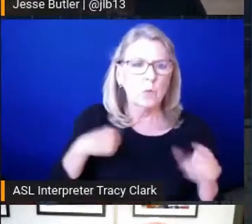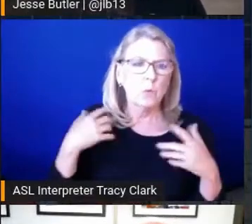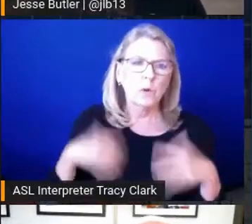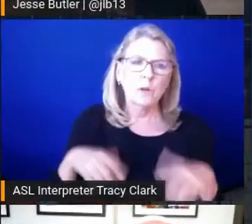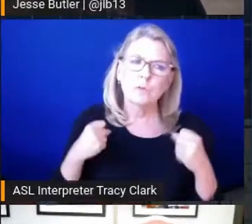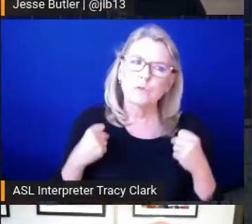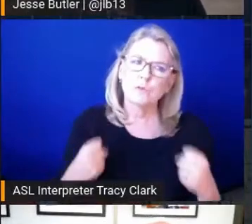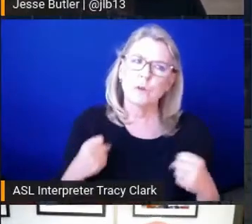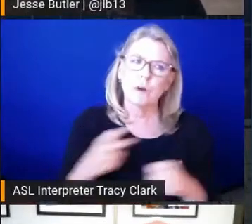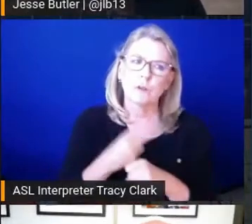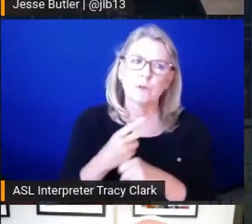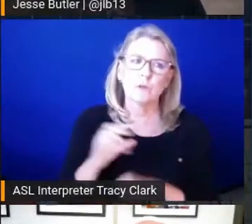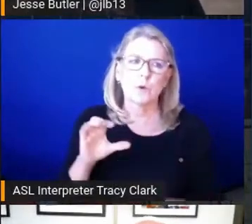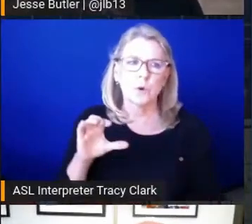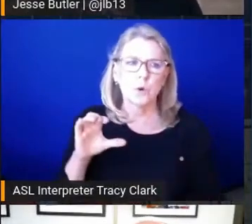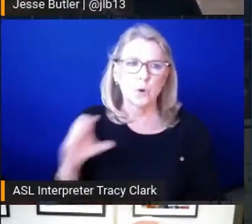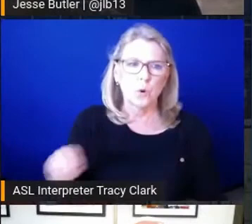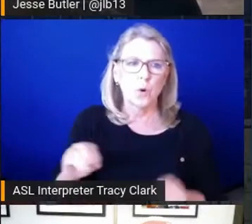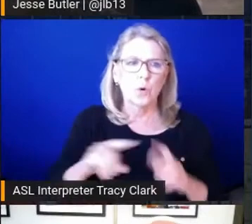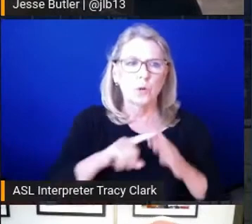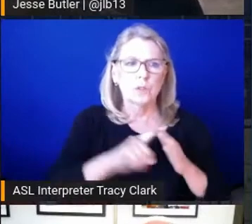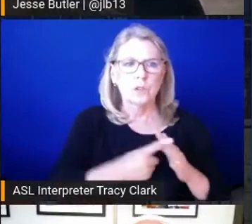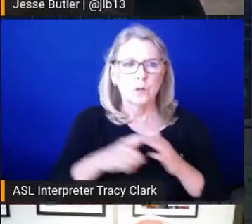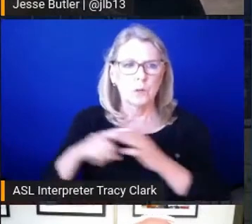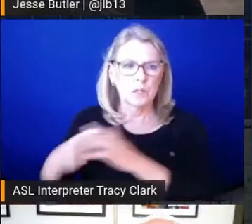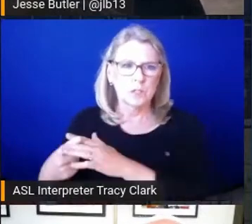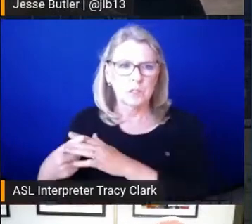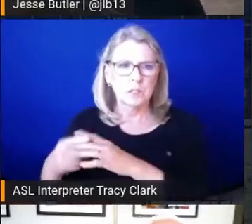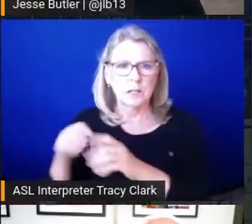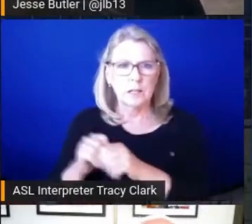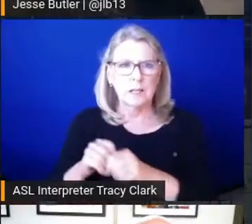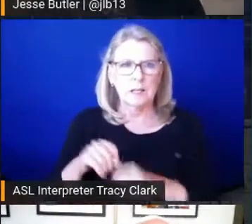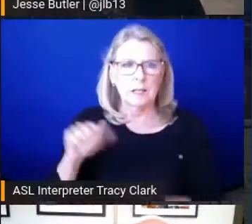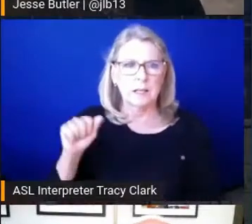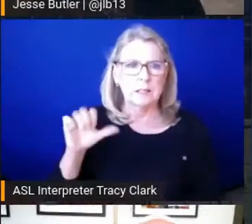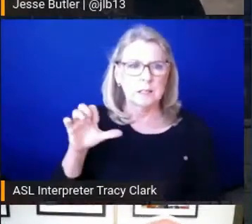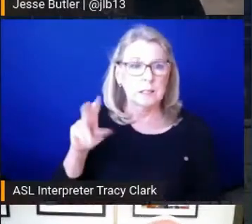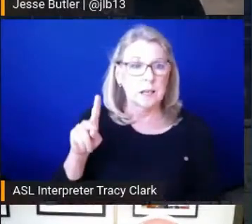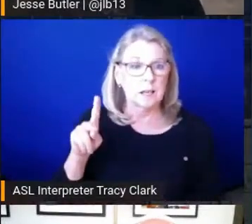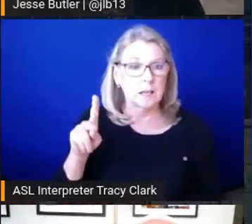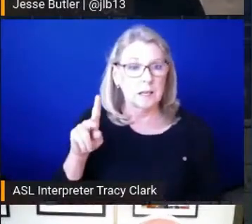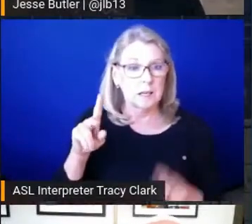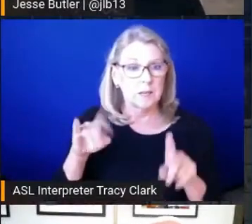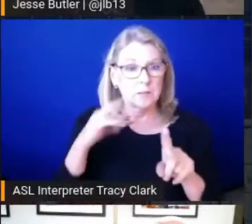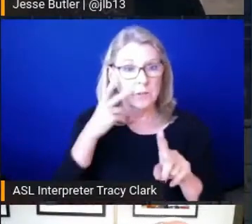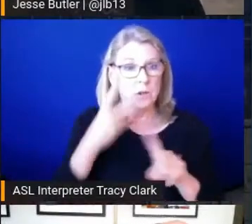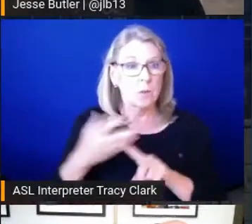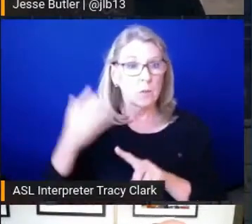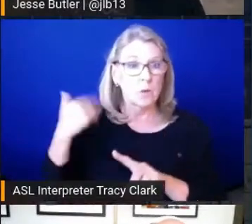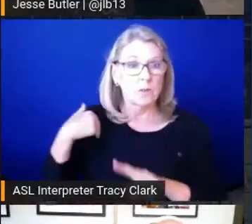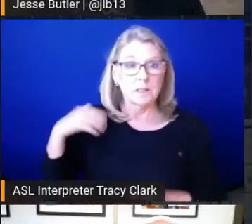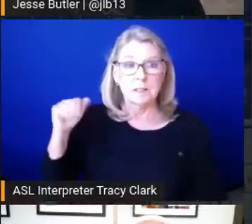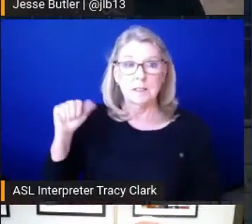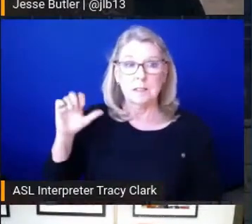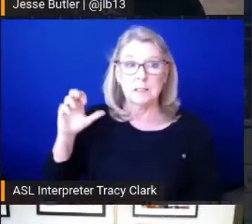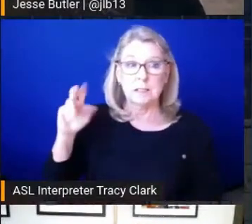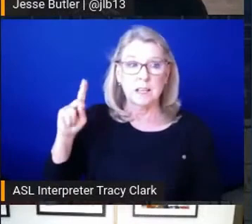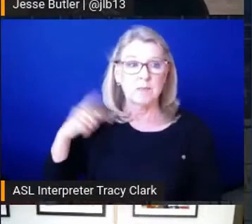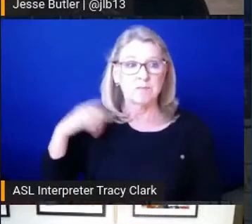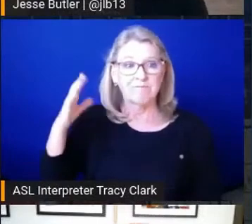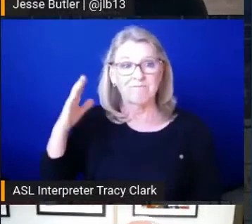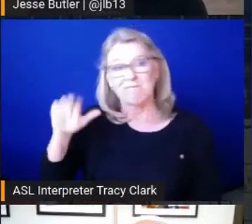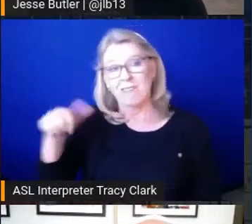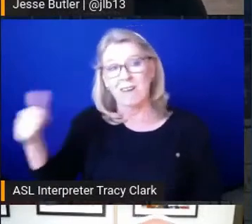in ACK. So those of you who kind of saw my previous spiel about ACK at other KubeCons or